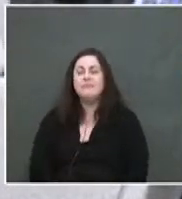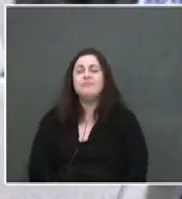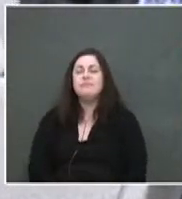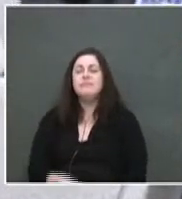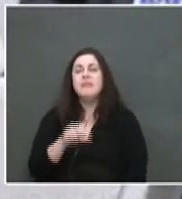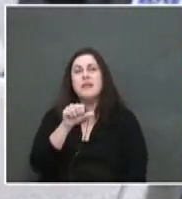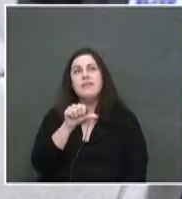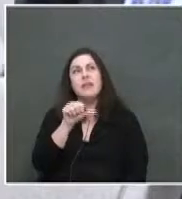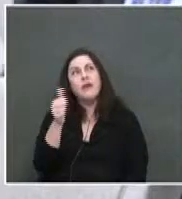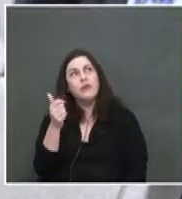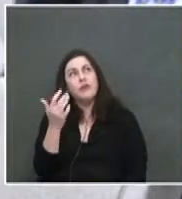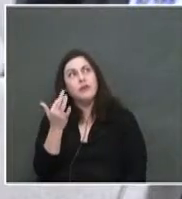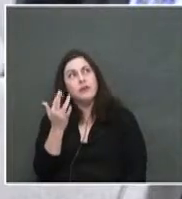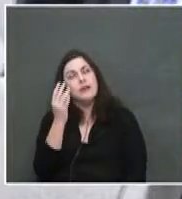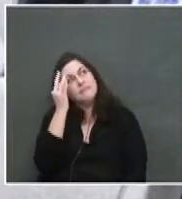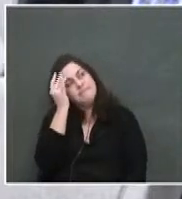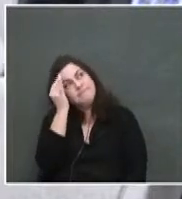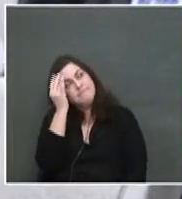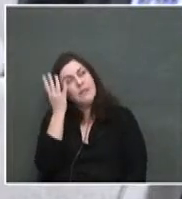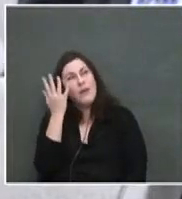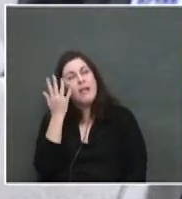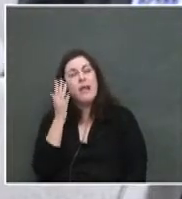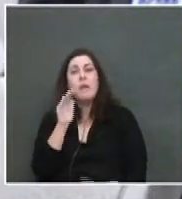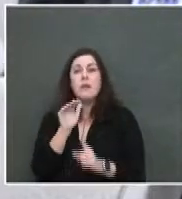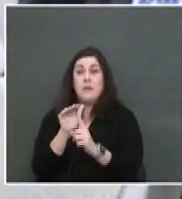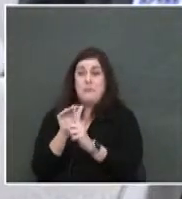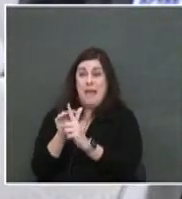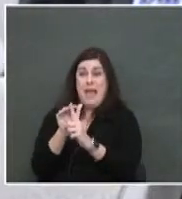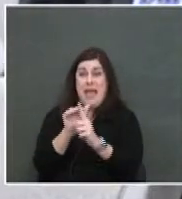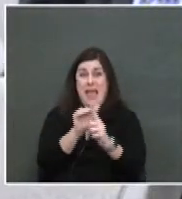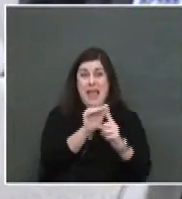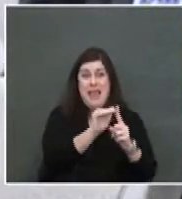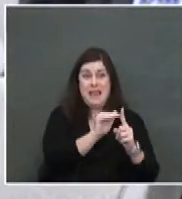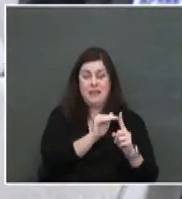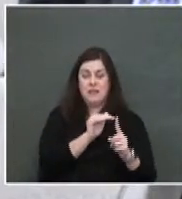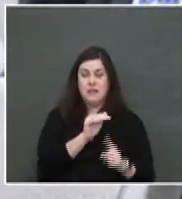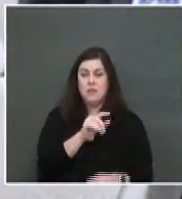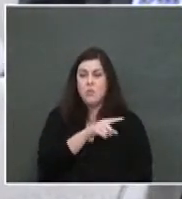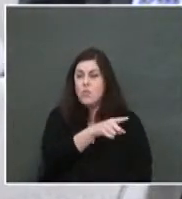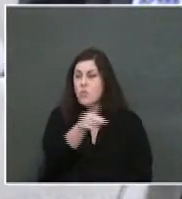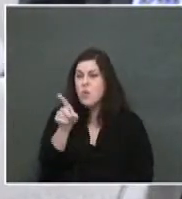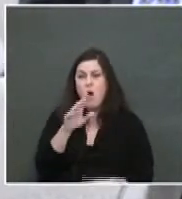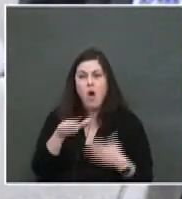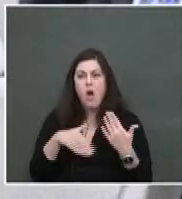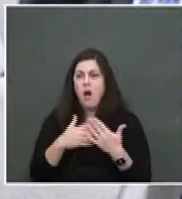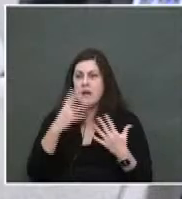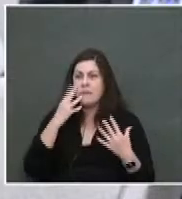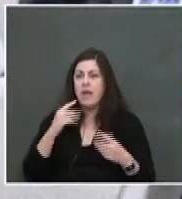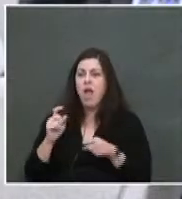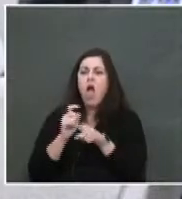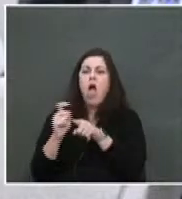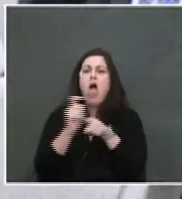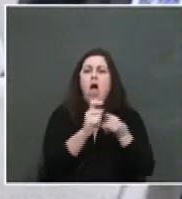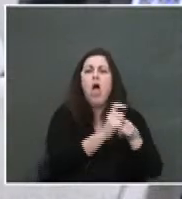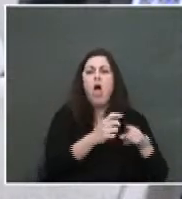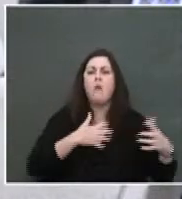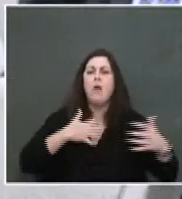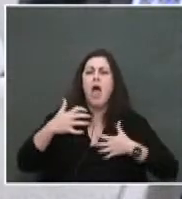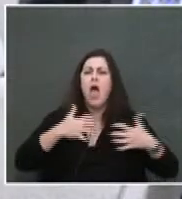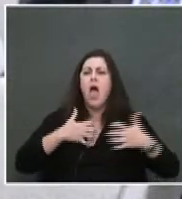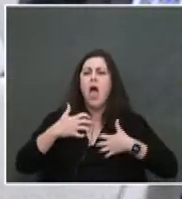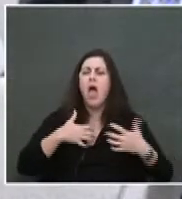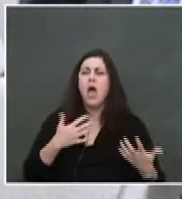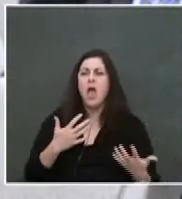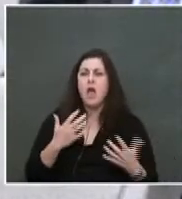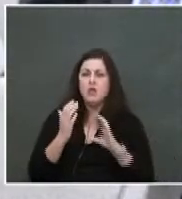The other thing that I want to remind you all is that each and every one of you have gotten complaints about this in your districts, right? And